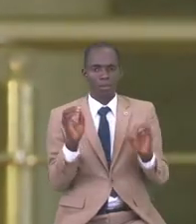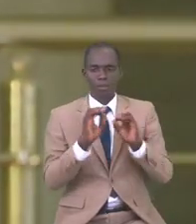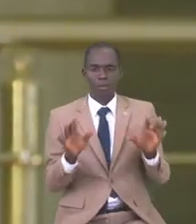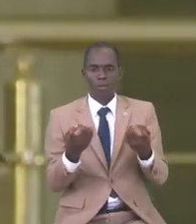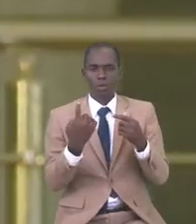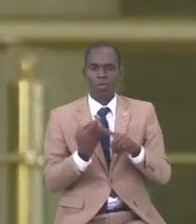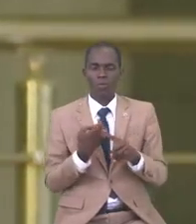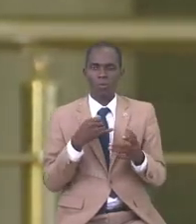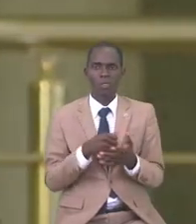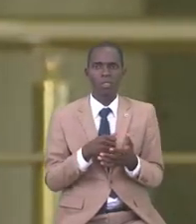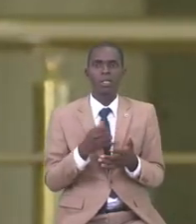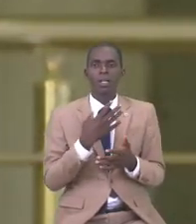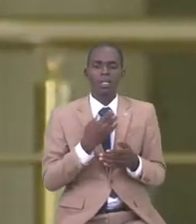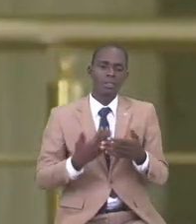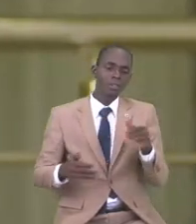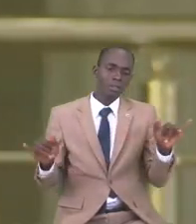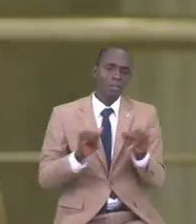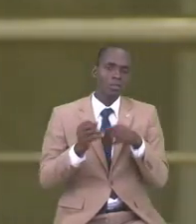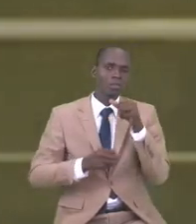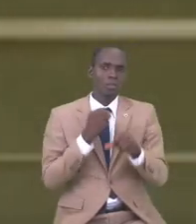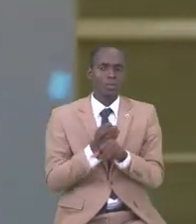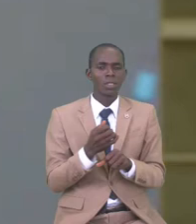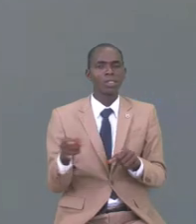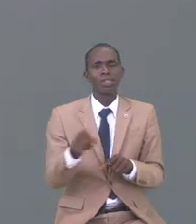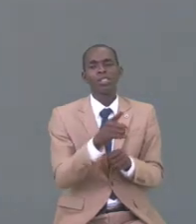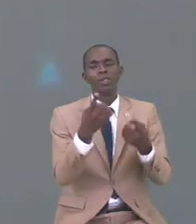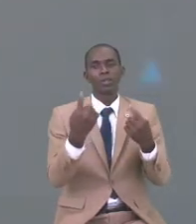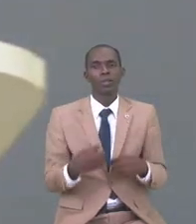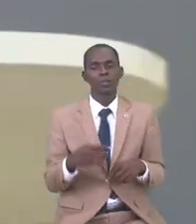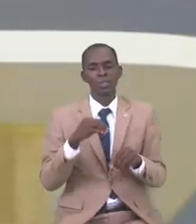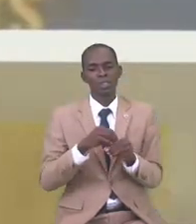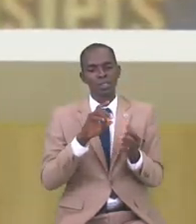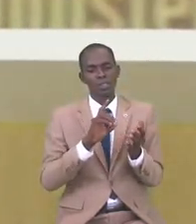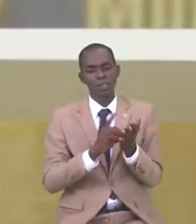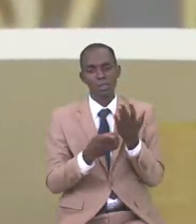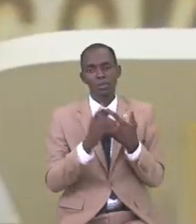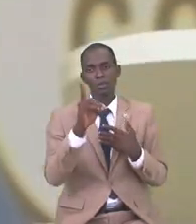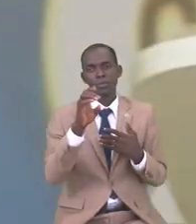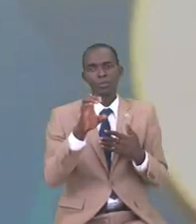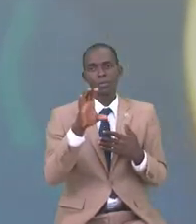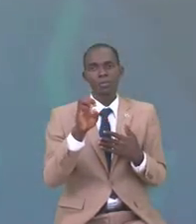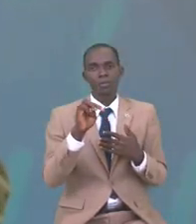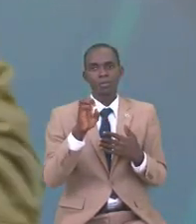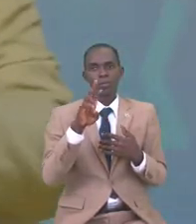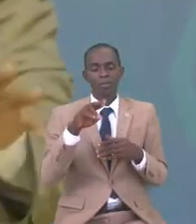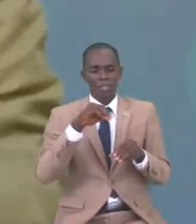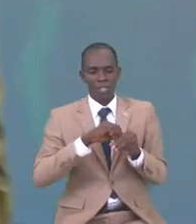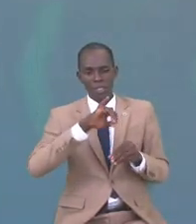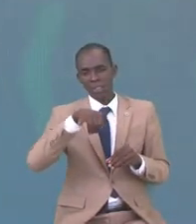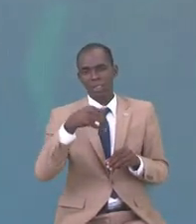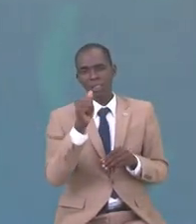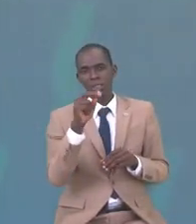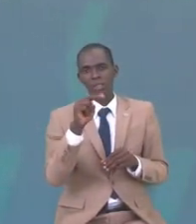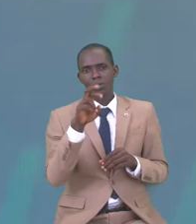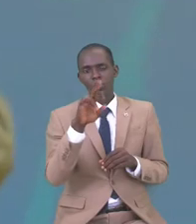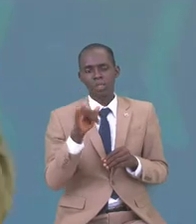of it. And then the following year again, they come in December, and they say that, you know, in January, this coming year, this will happen, that will